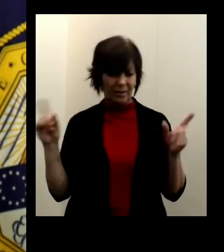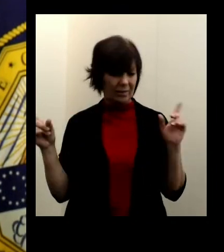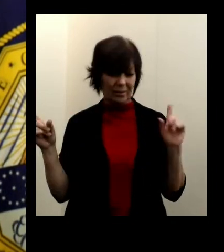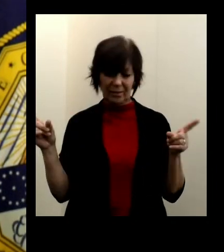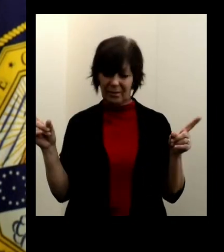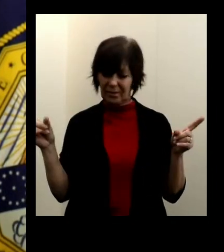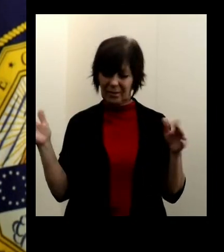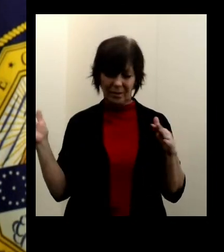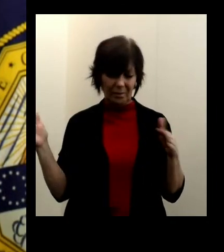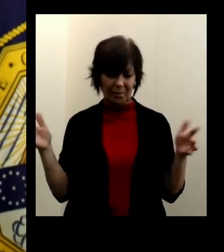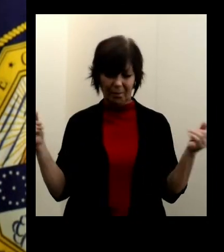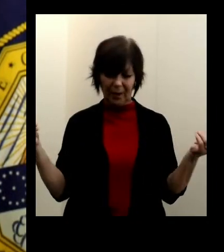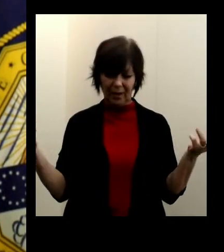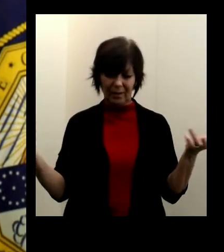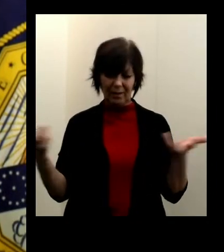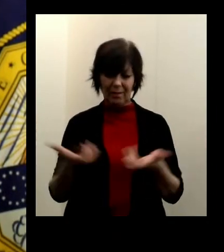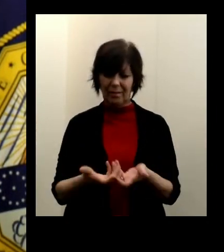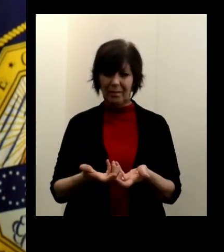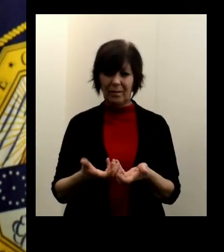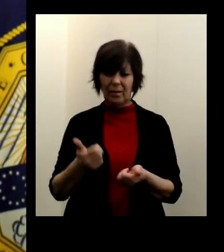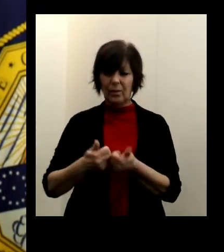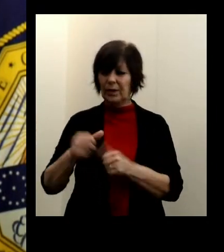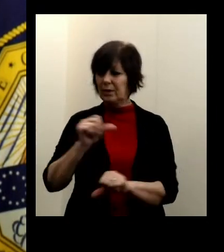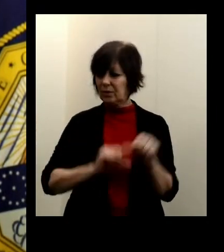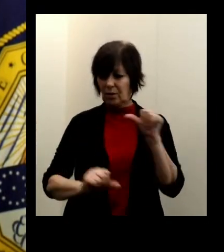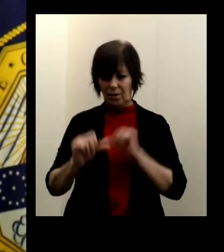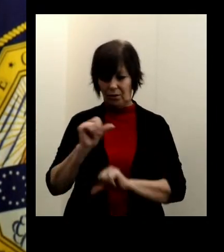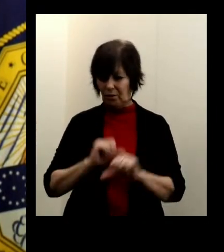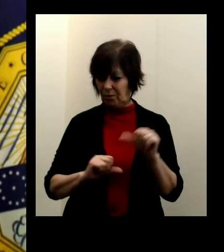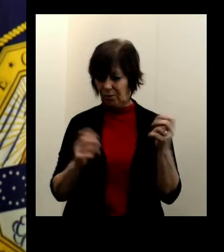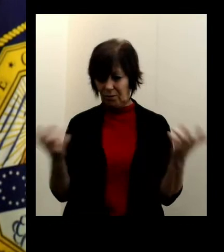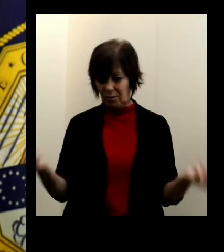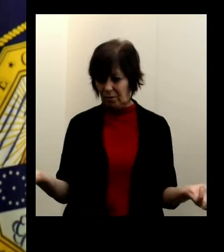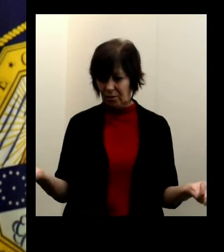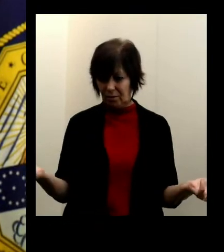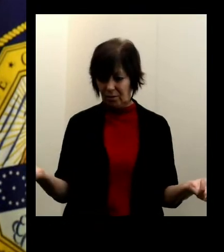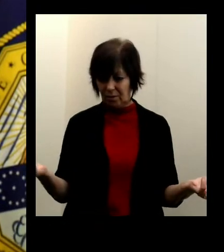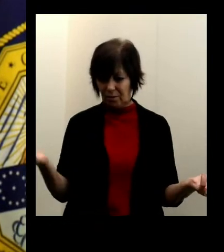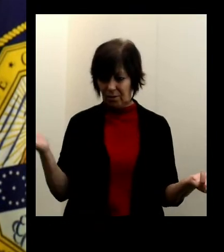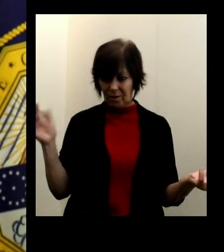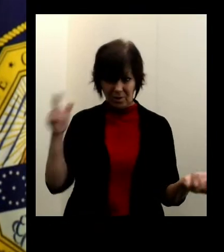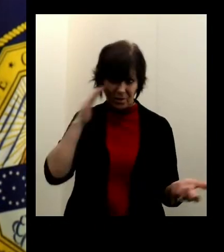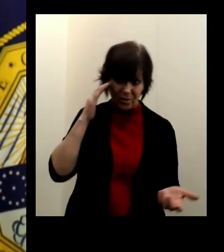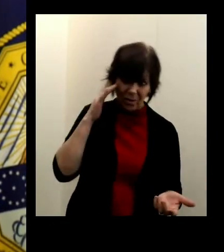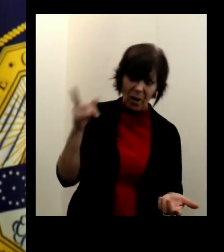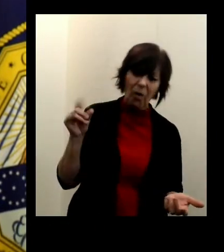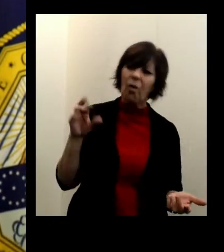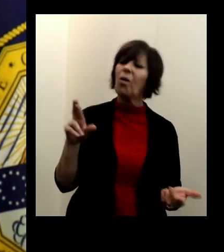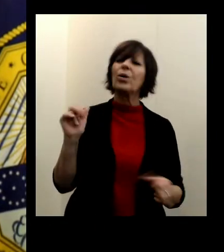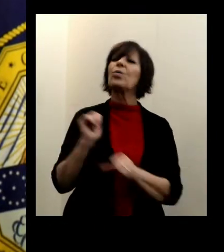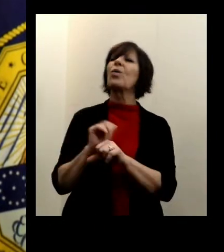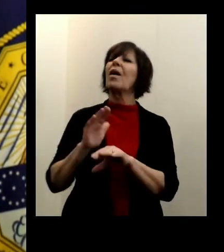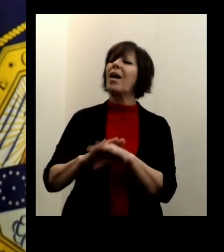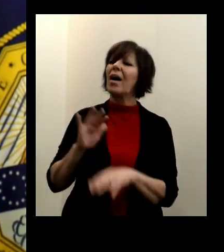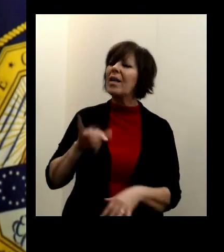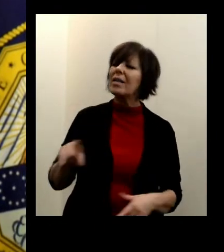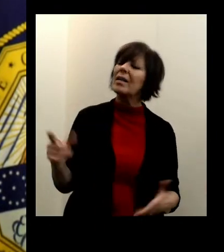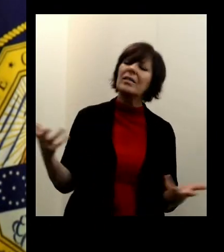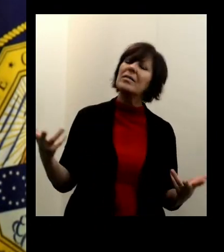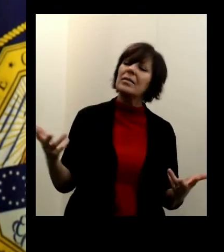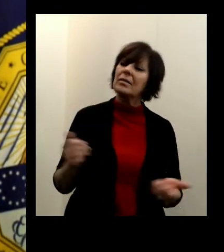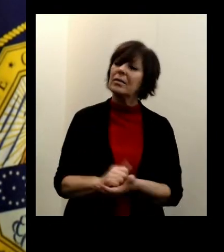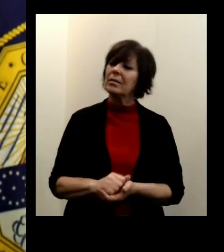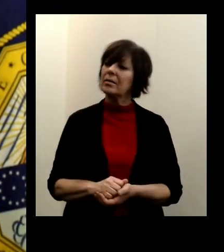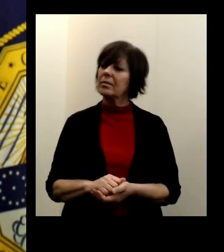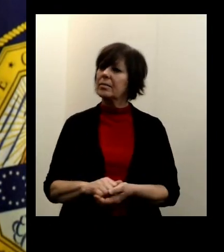plans coincide with each other and work hand in hand? Is that known yet, or is that something that has to be worked